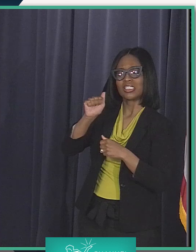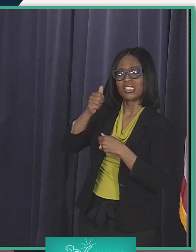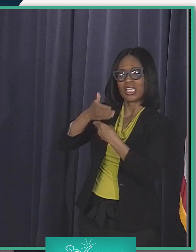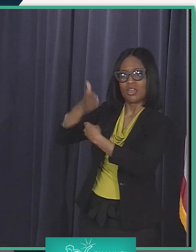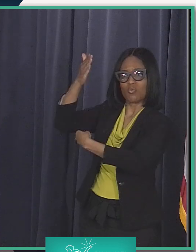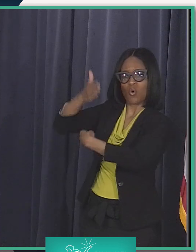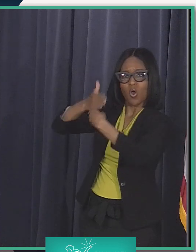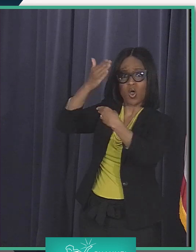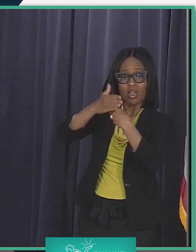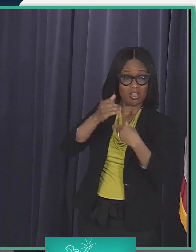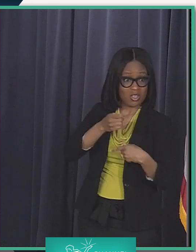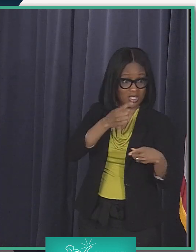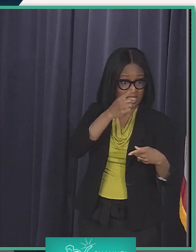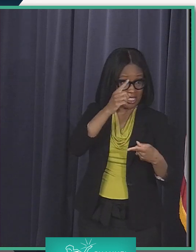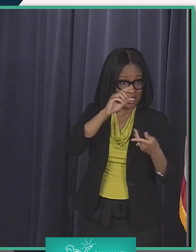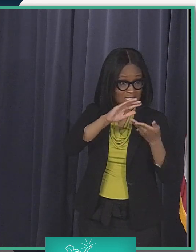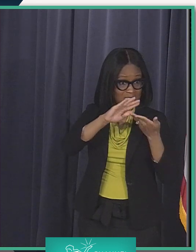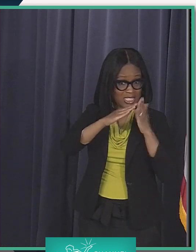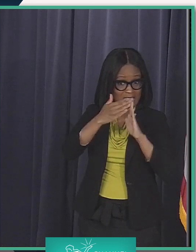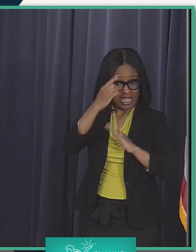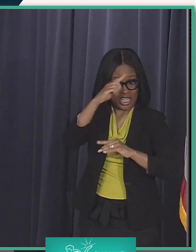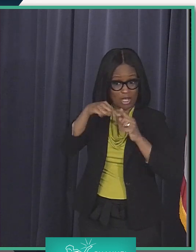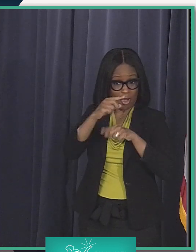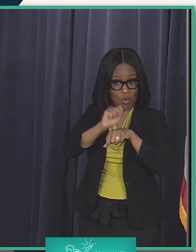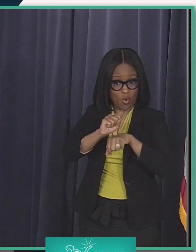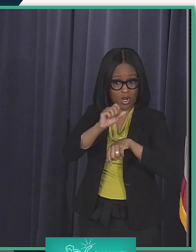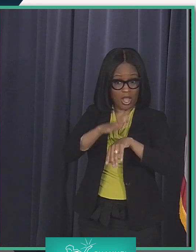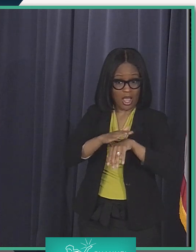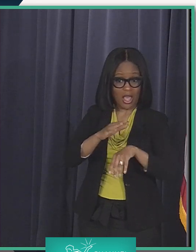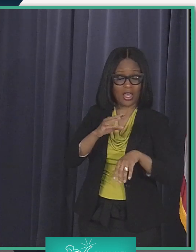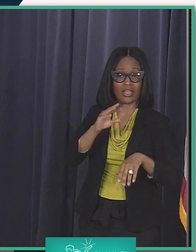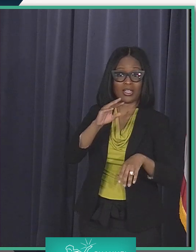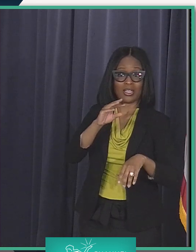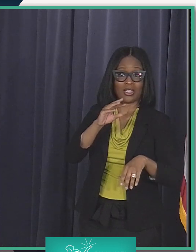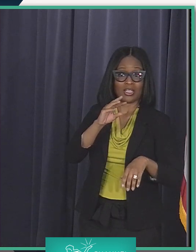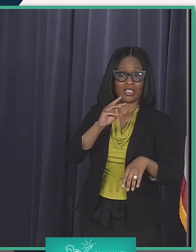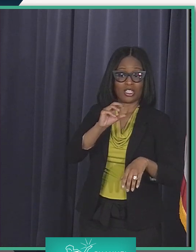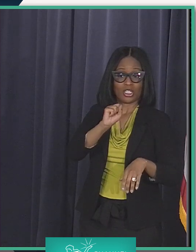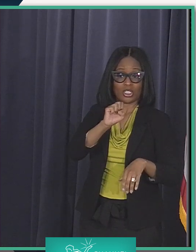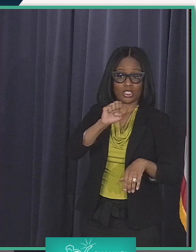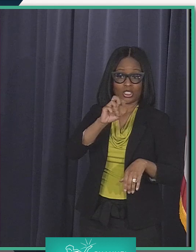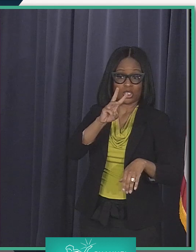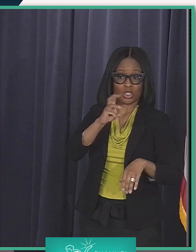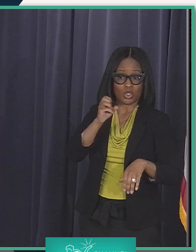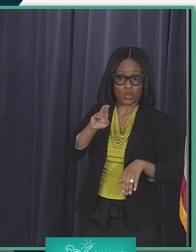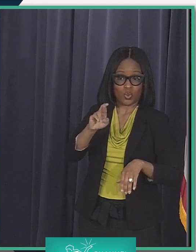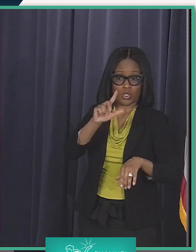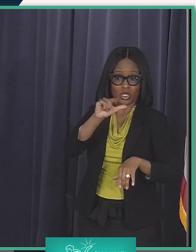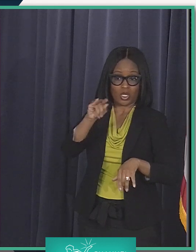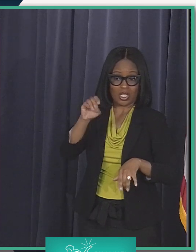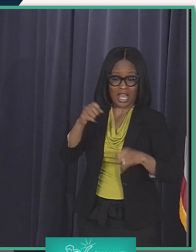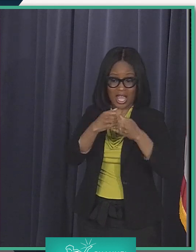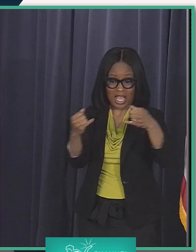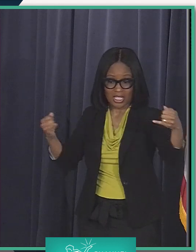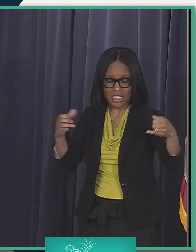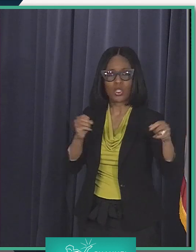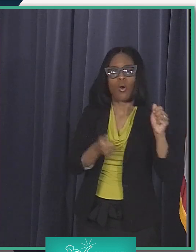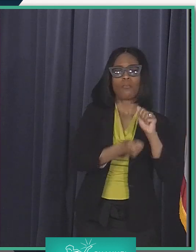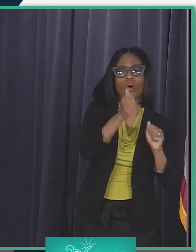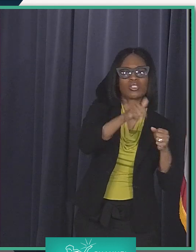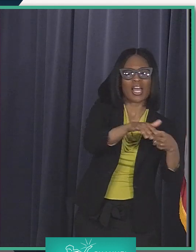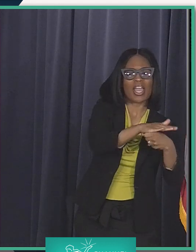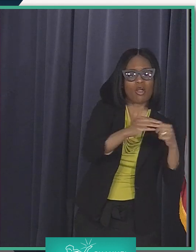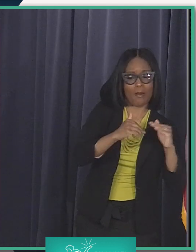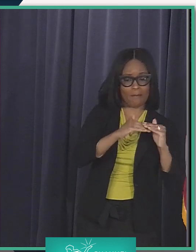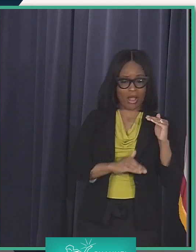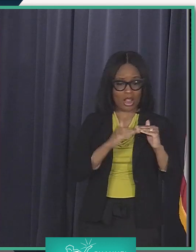some of the older sewer lines that are in the area? So most of the Jefferson Chalmers area is what we call below sea level. So the river